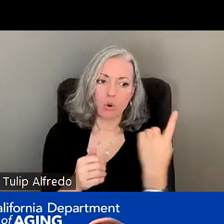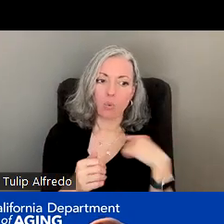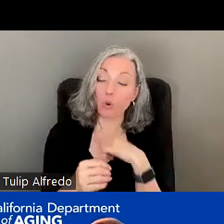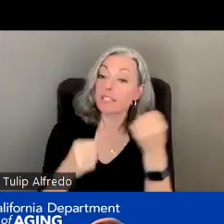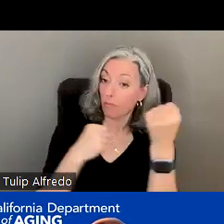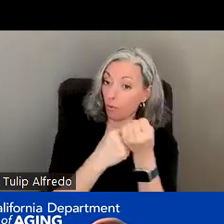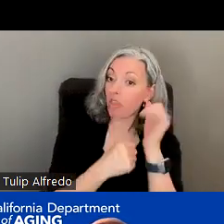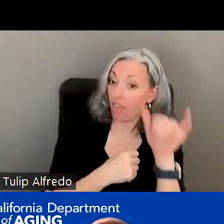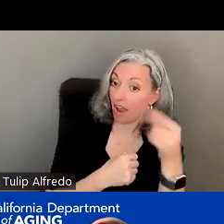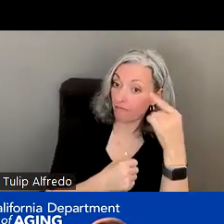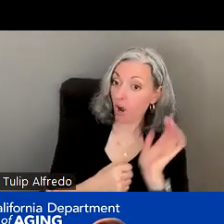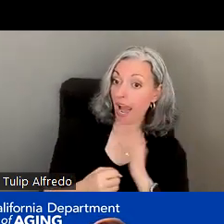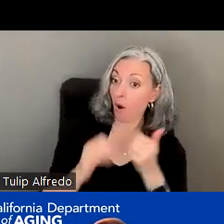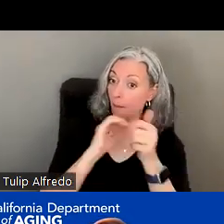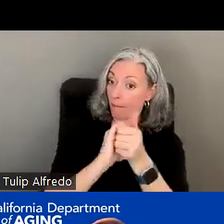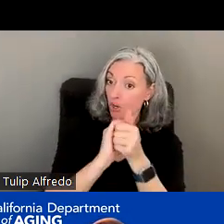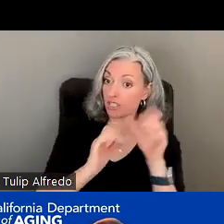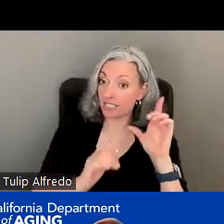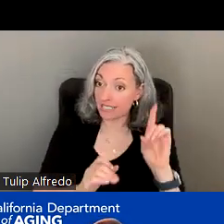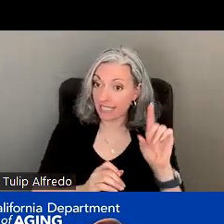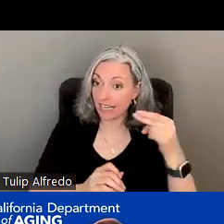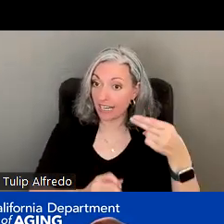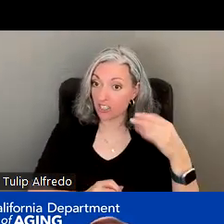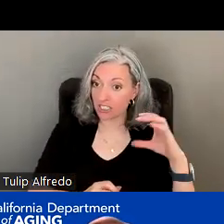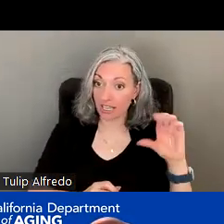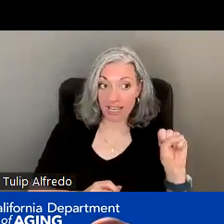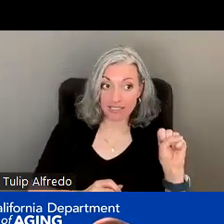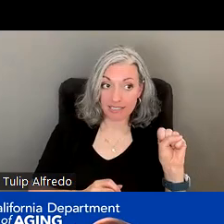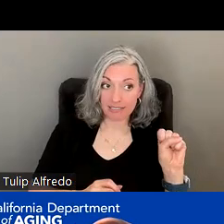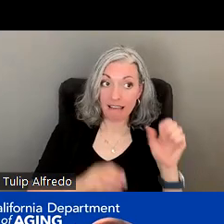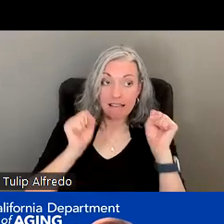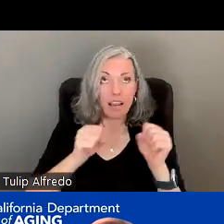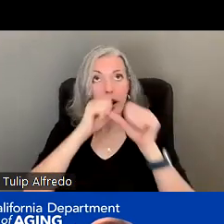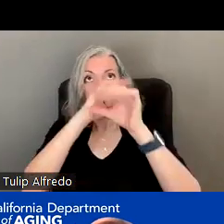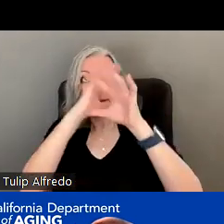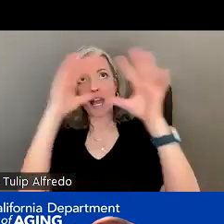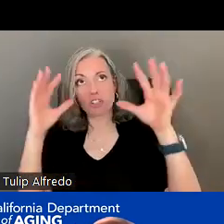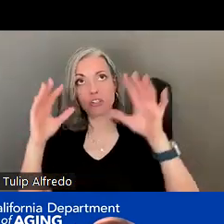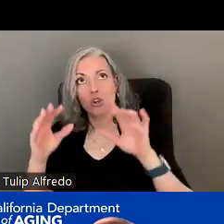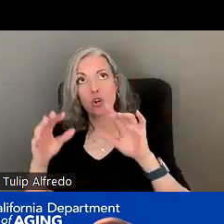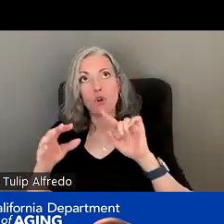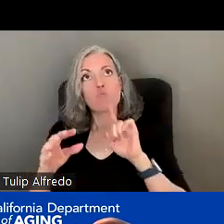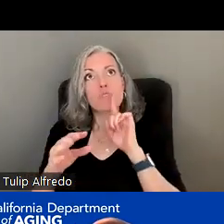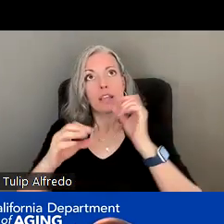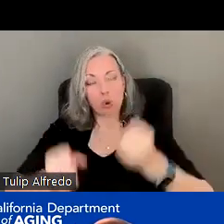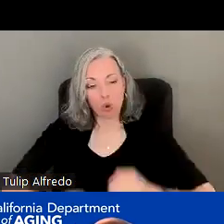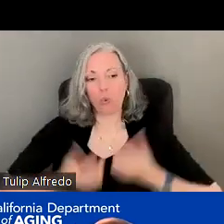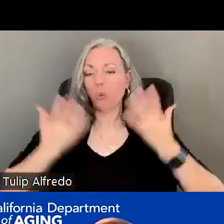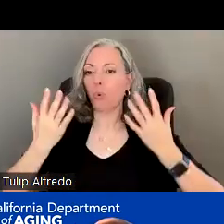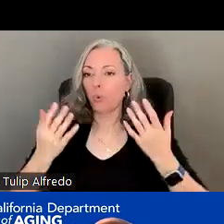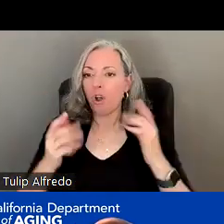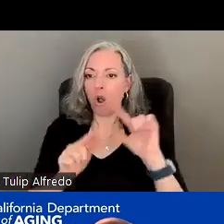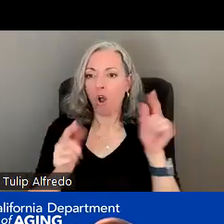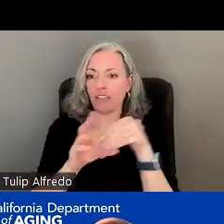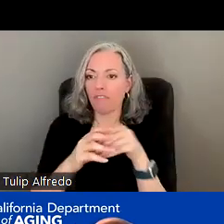support for our partners at DHCS. And as you can imagine, that lifts the boat of every Medi-Cal